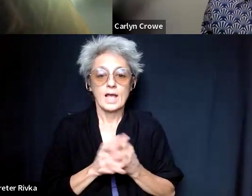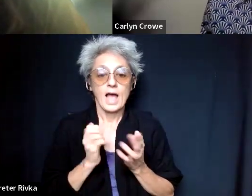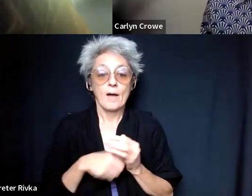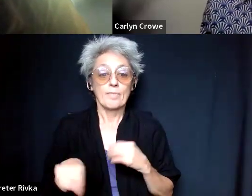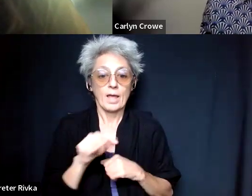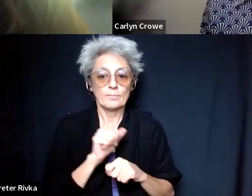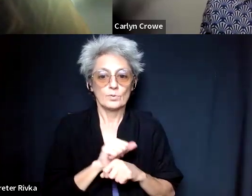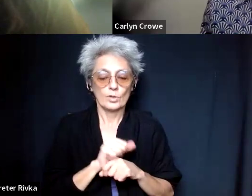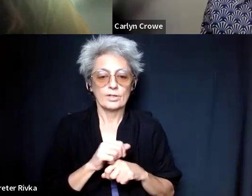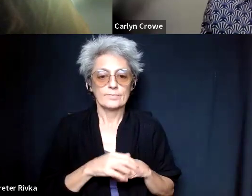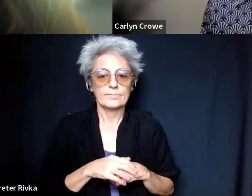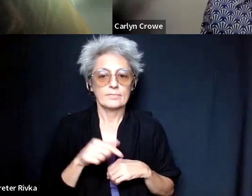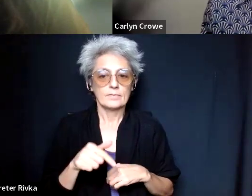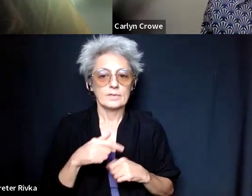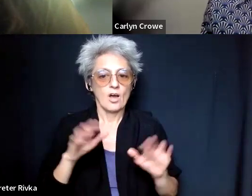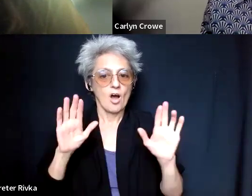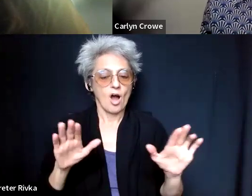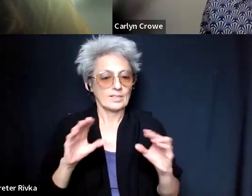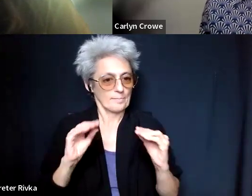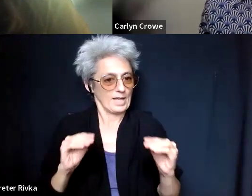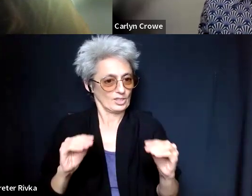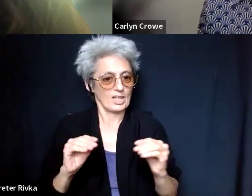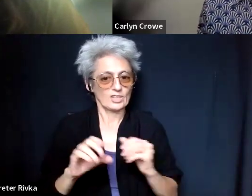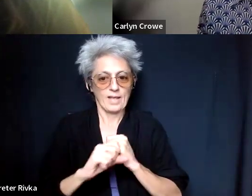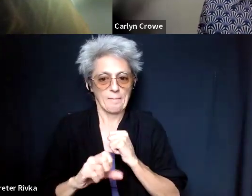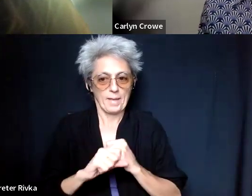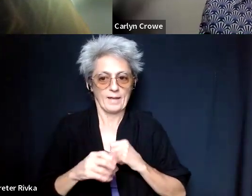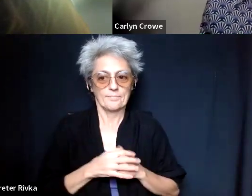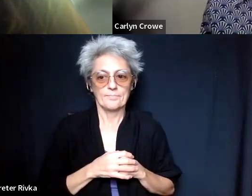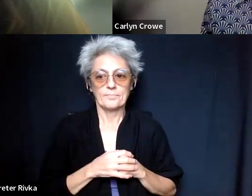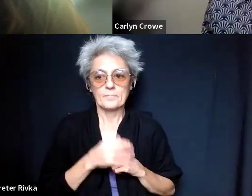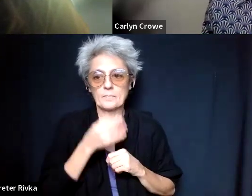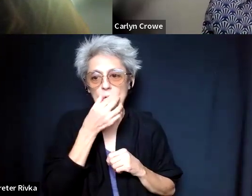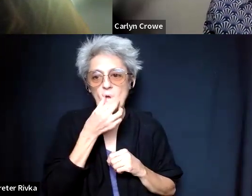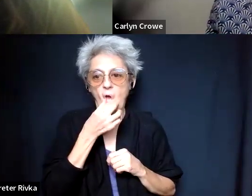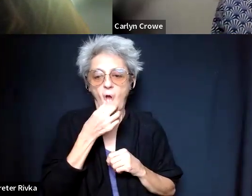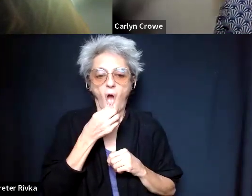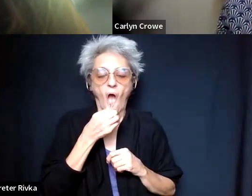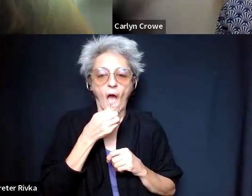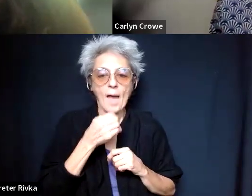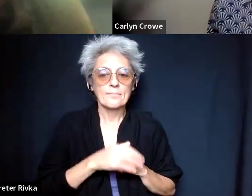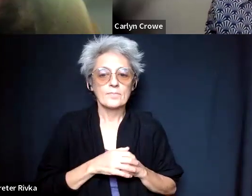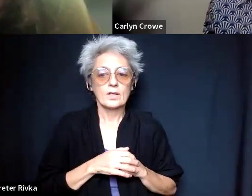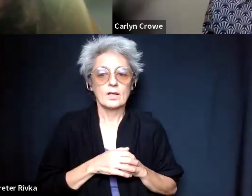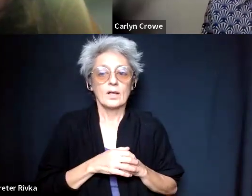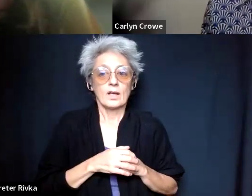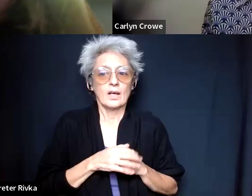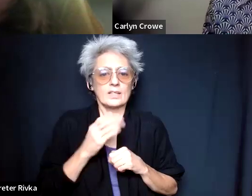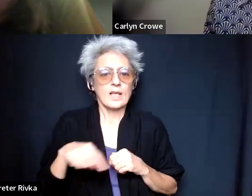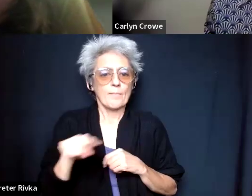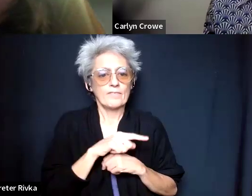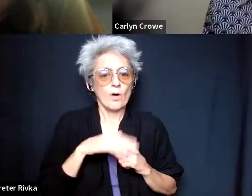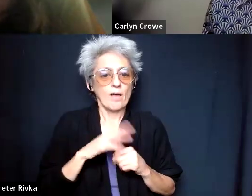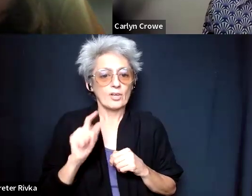would be an awesome educational campaign. And I know that some of you have done this before. I see some of you who are on this call who